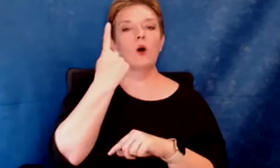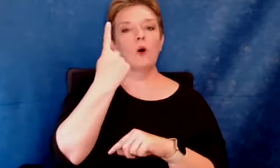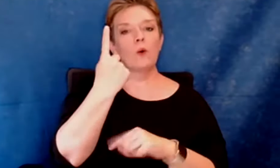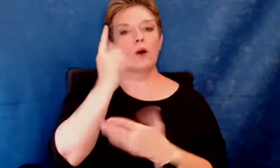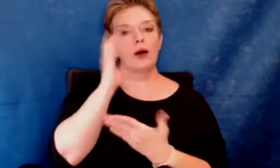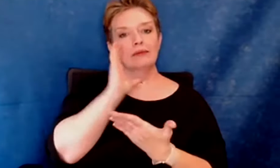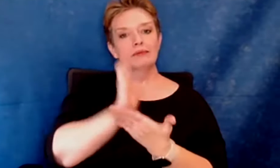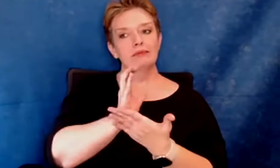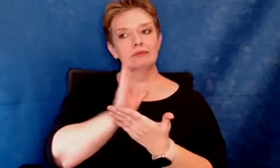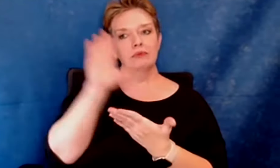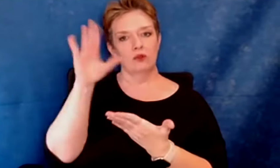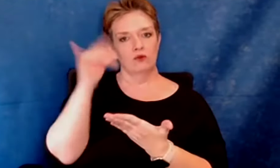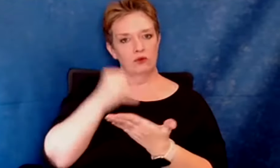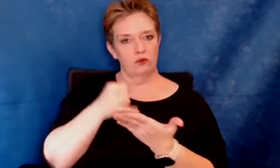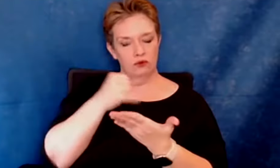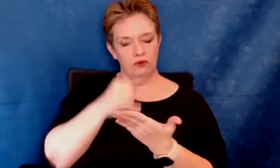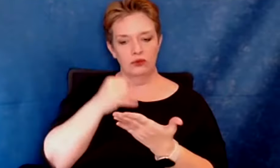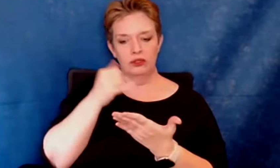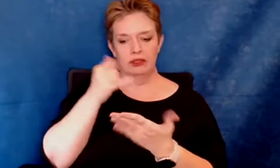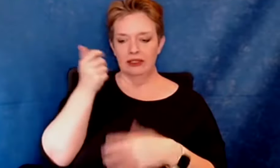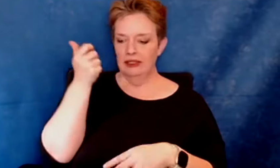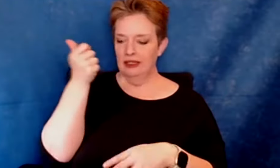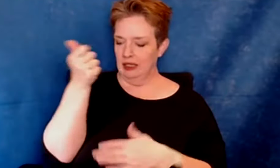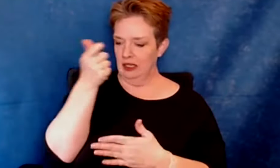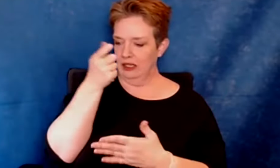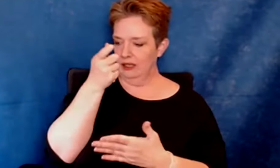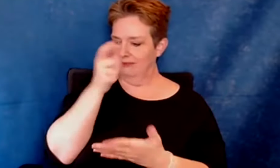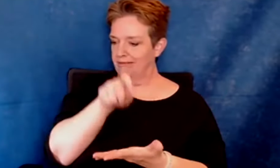work where he wrote his